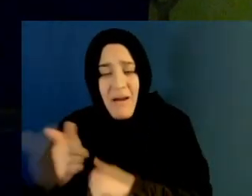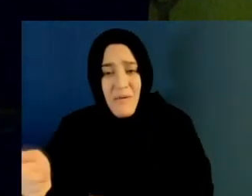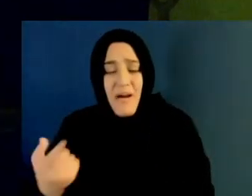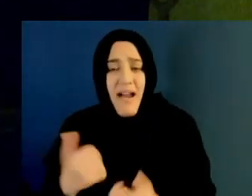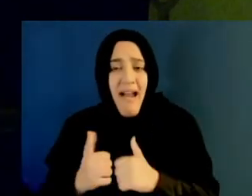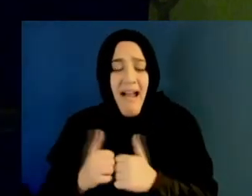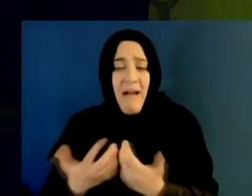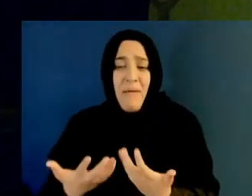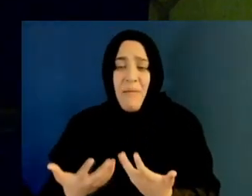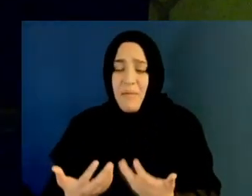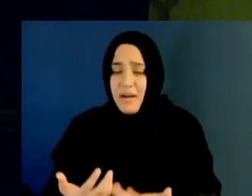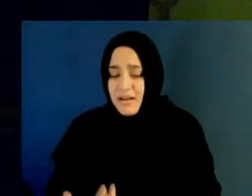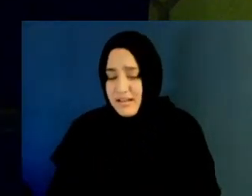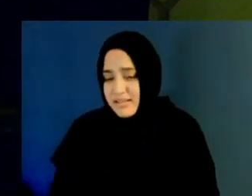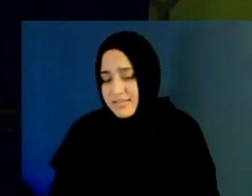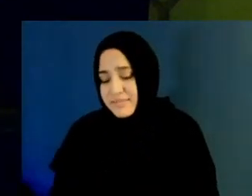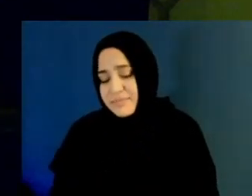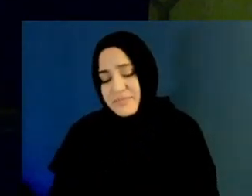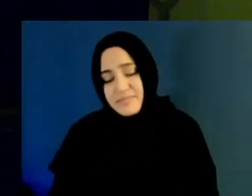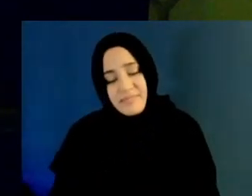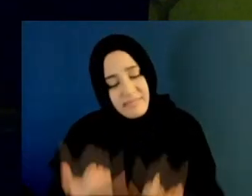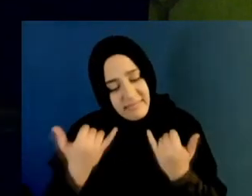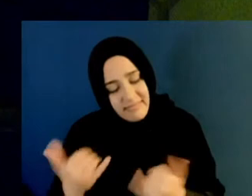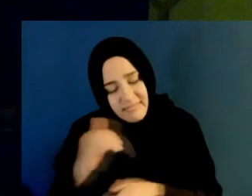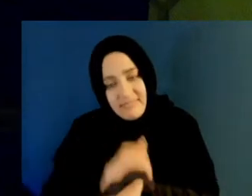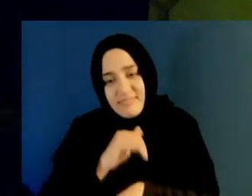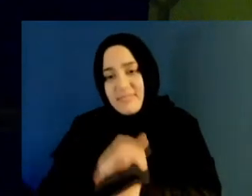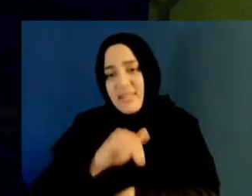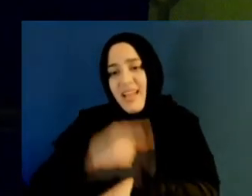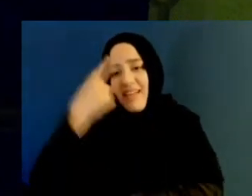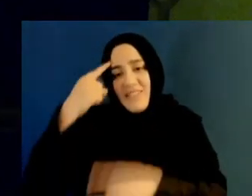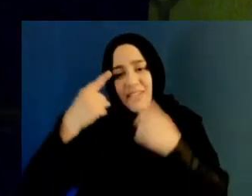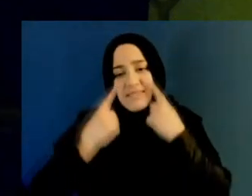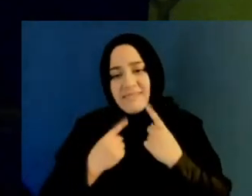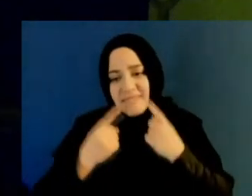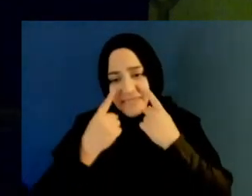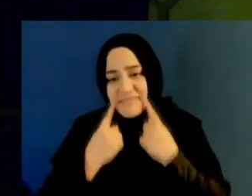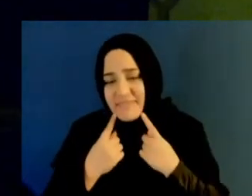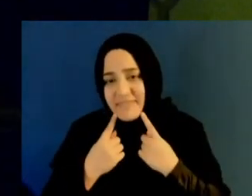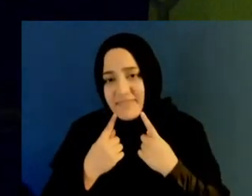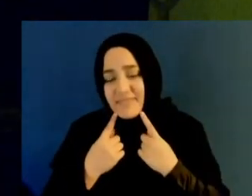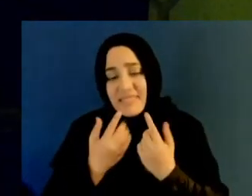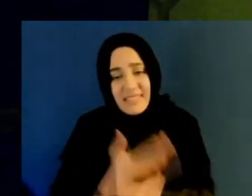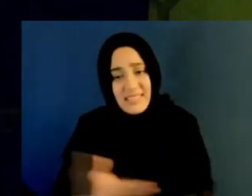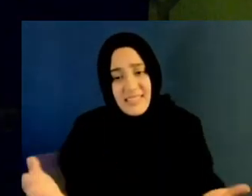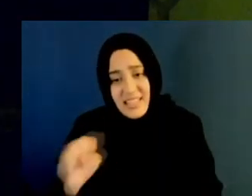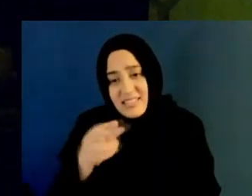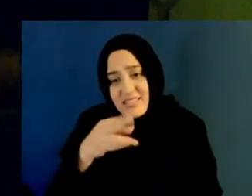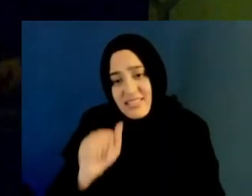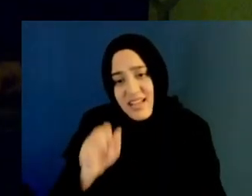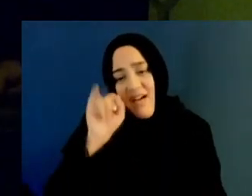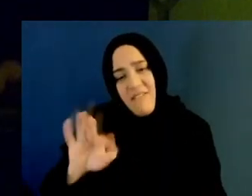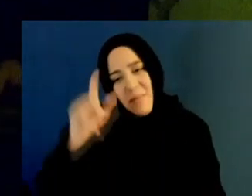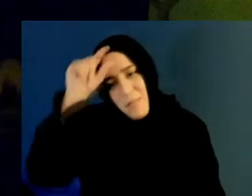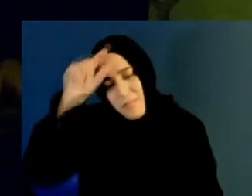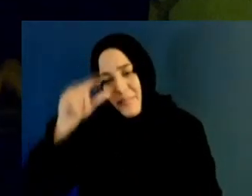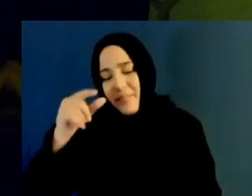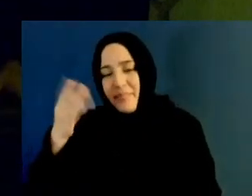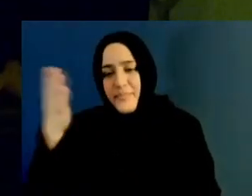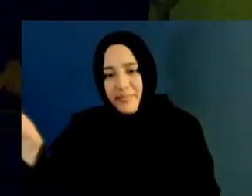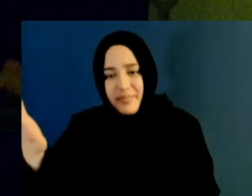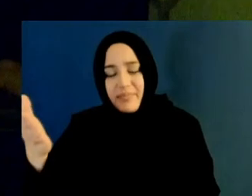Tonight is a night for tears. Tonight I'm not holding back on the Masaib. Ya Shiat Ali Muhammad.